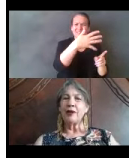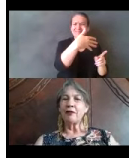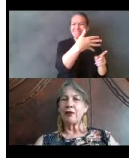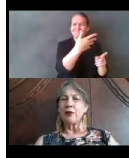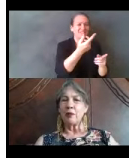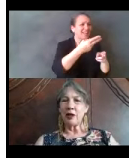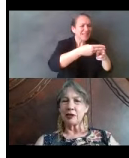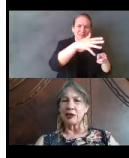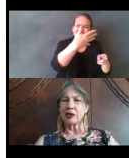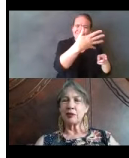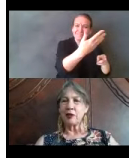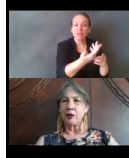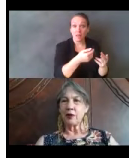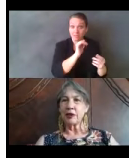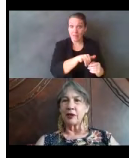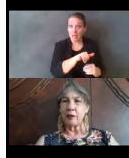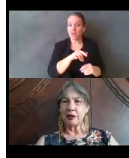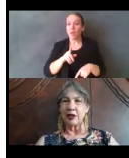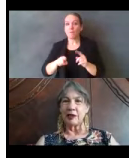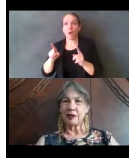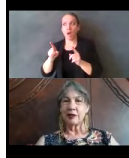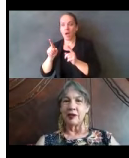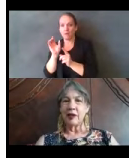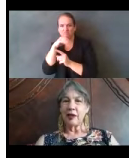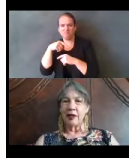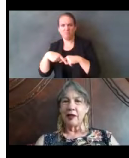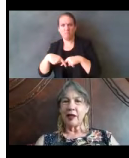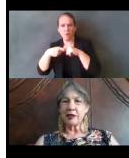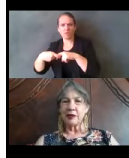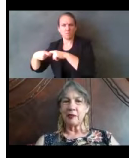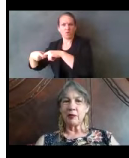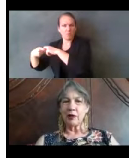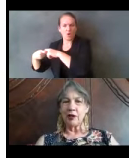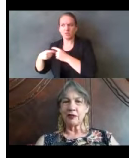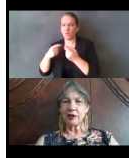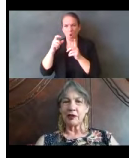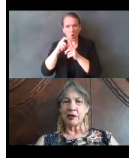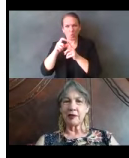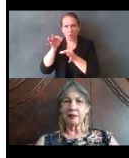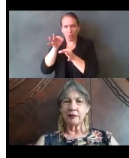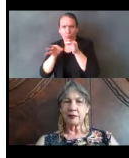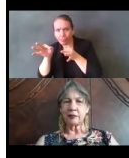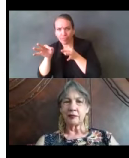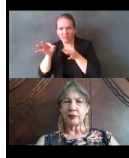When you have frequent pauses substituting words that don't make sense, then that can be more cause for